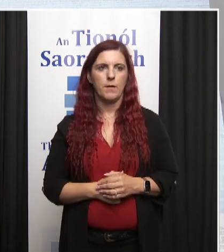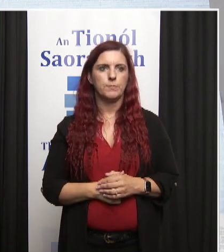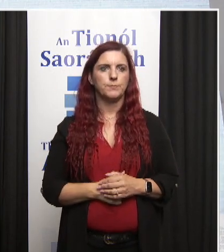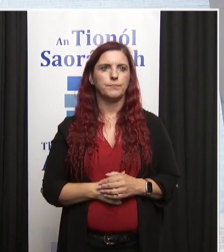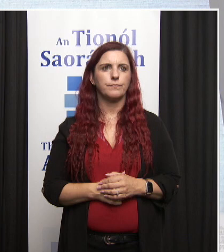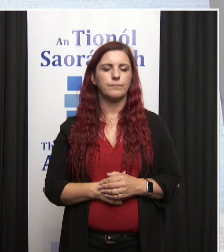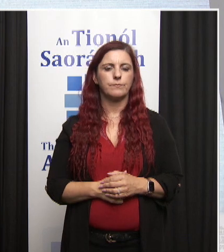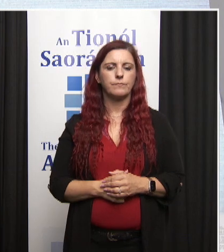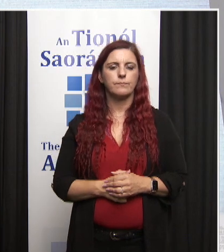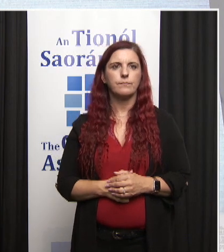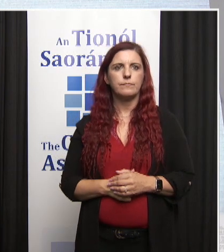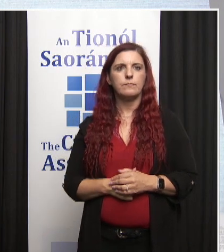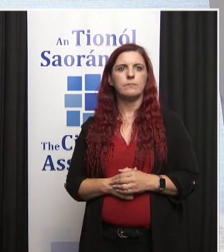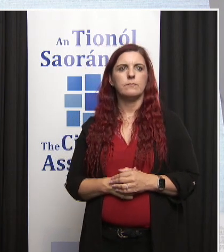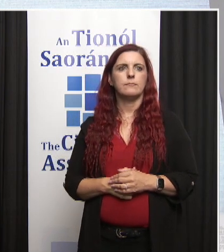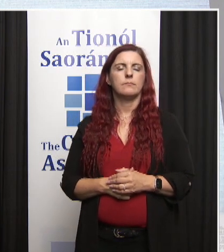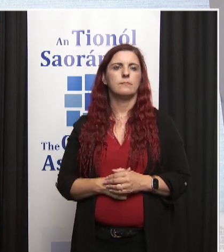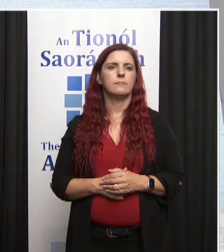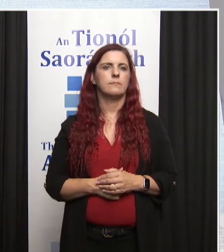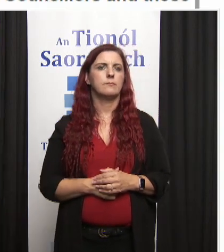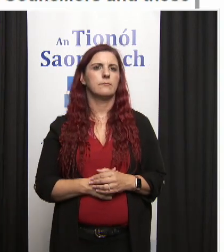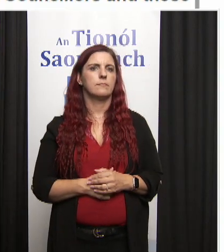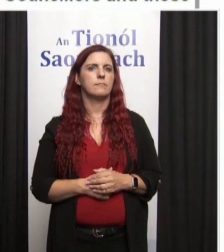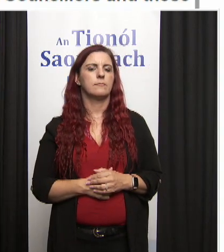Going down to